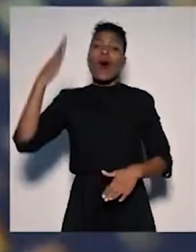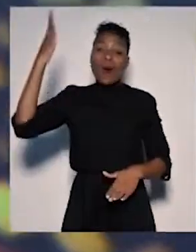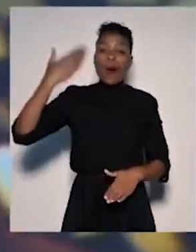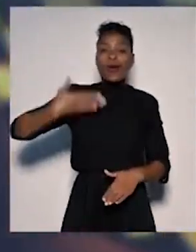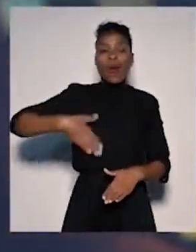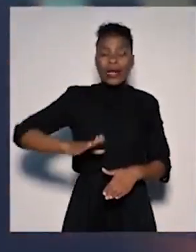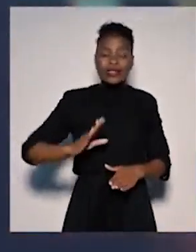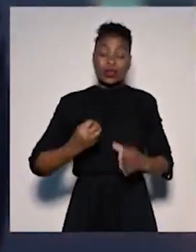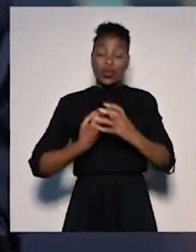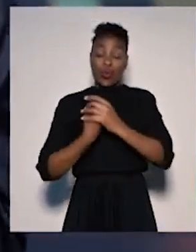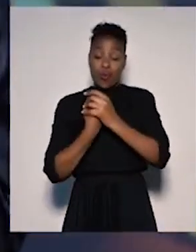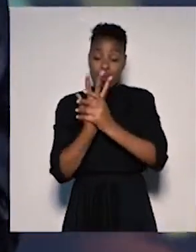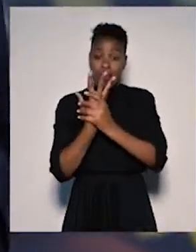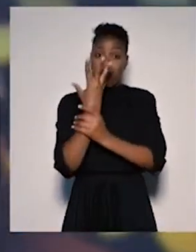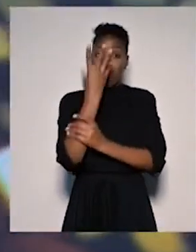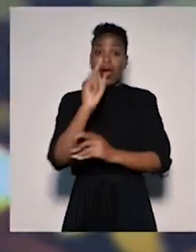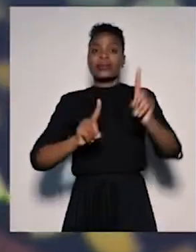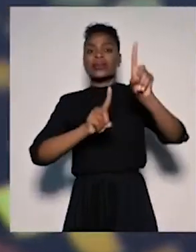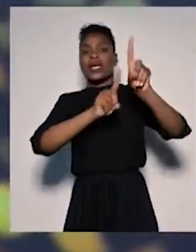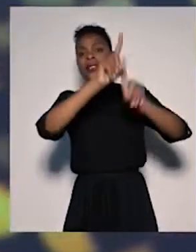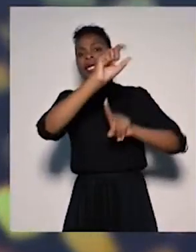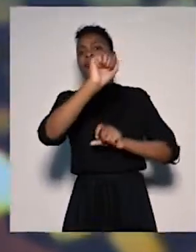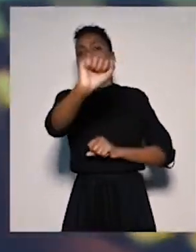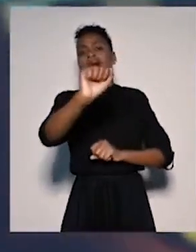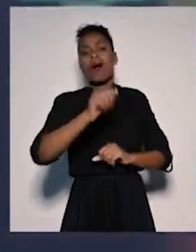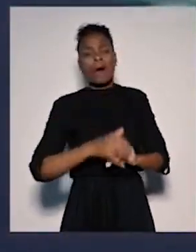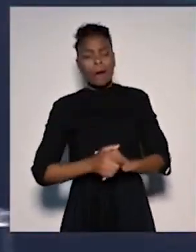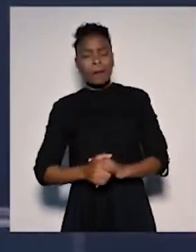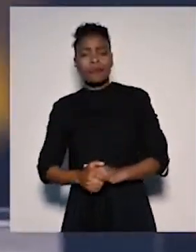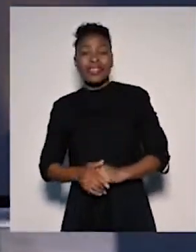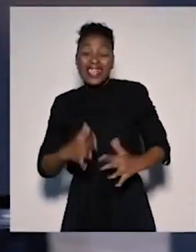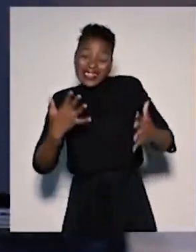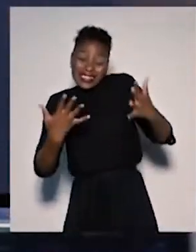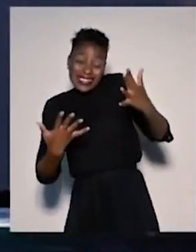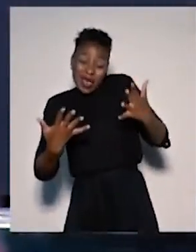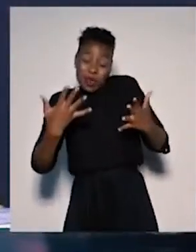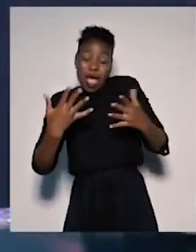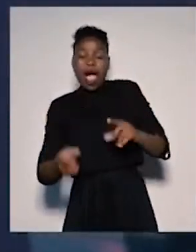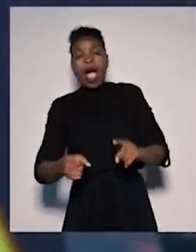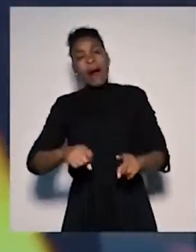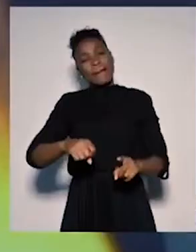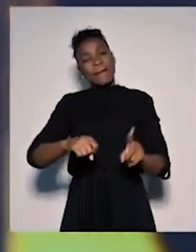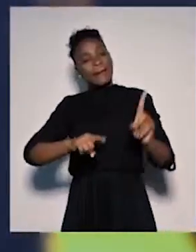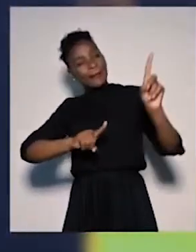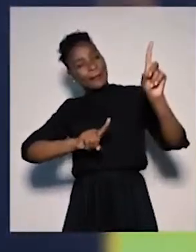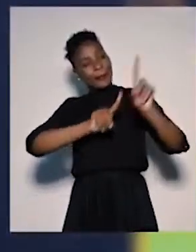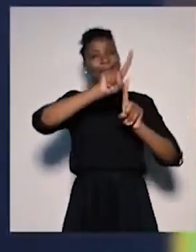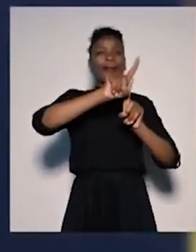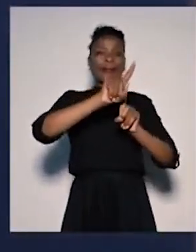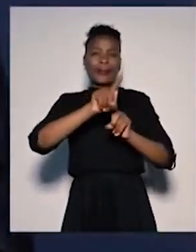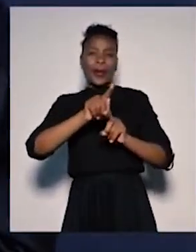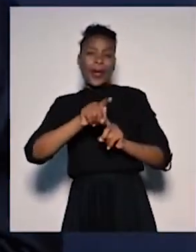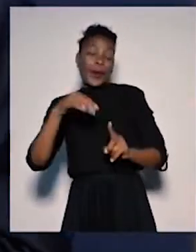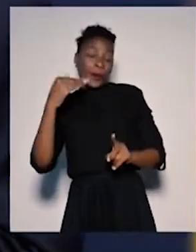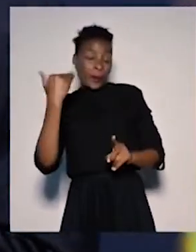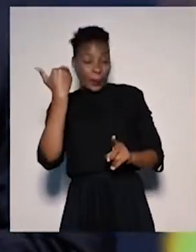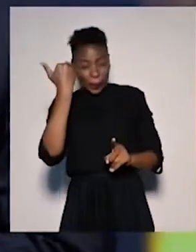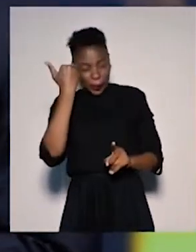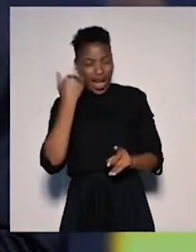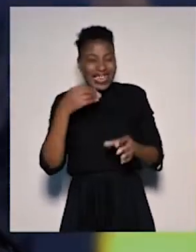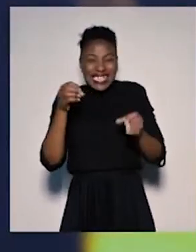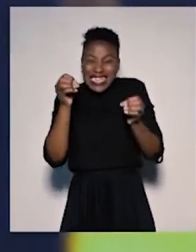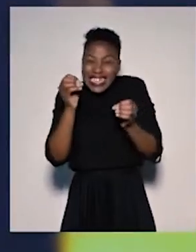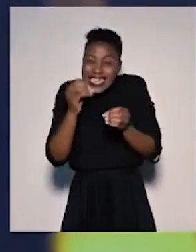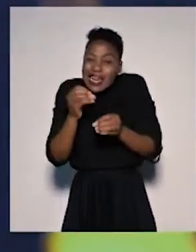you to grow into your success. That's why sometimes people who have bumped into success prematurely, they become big-headed.